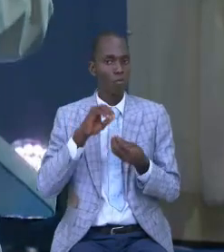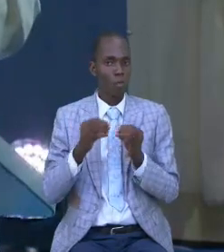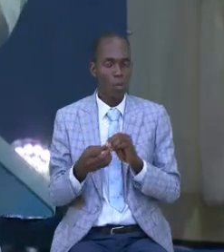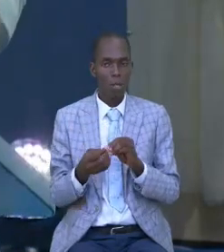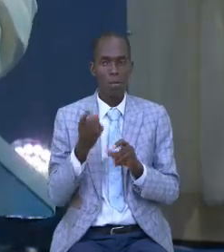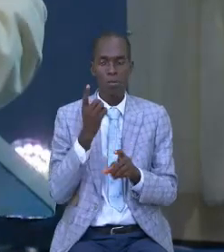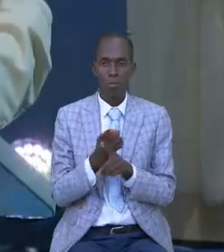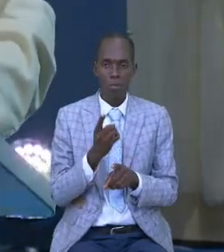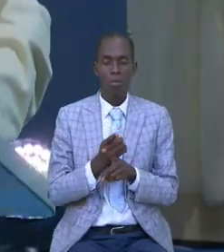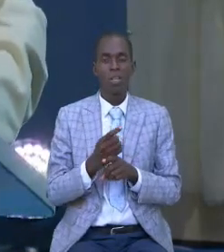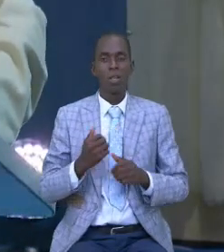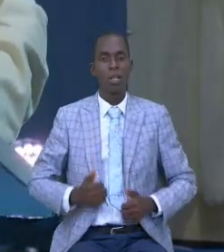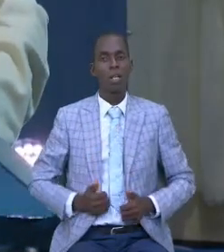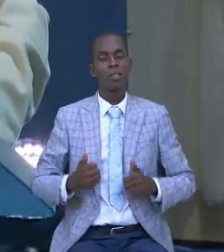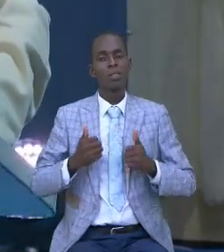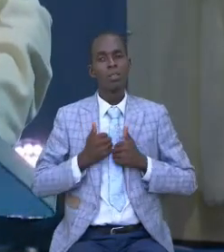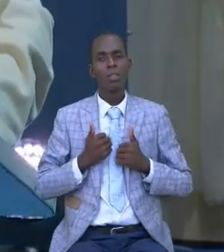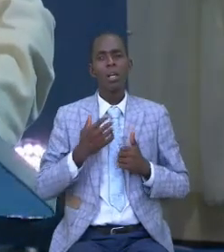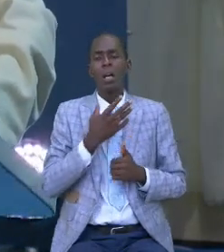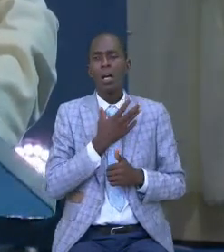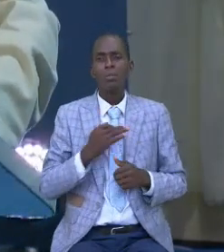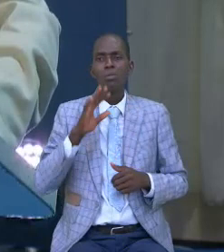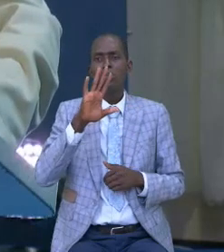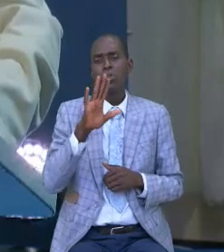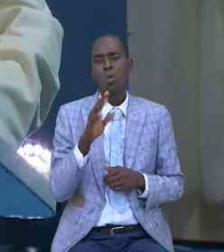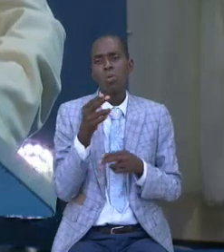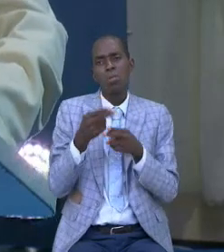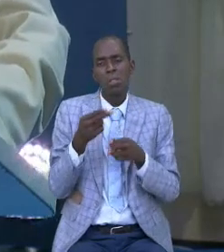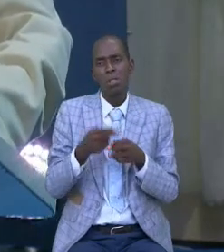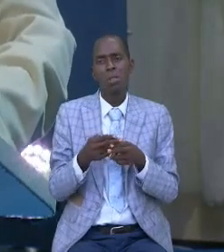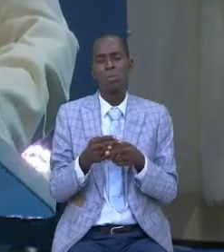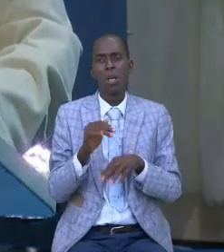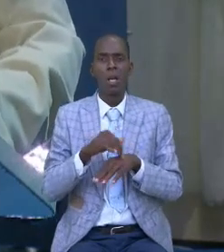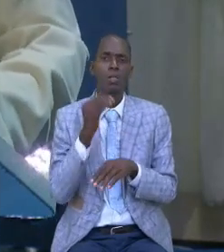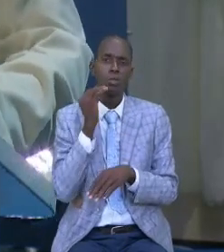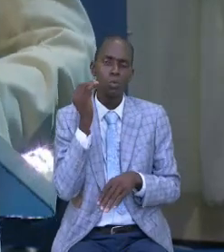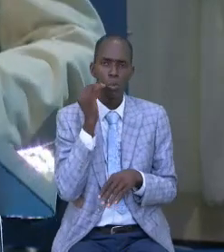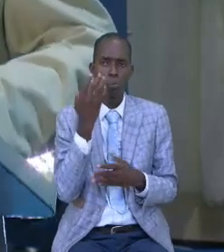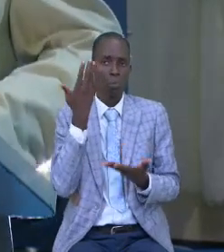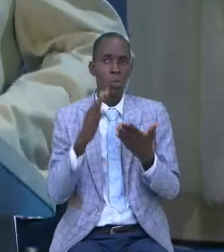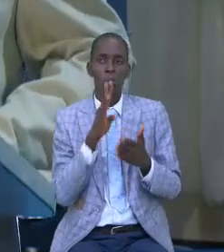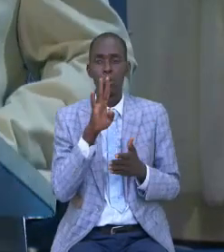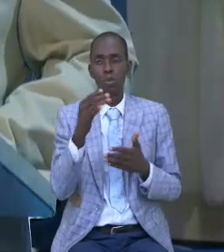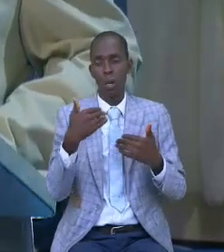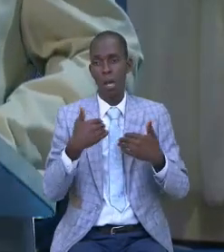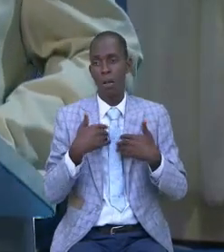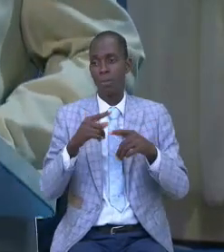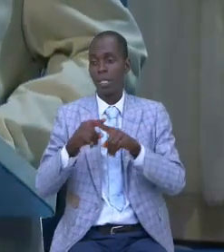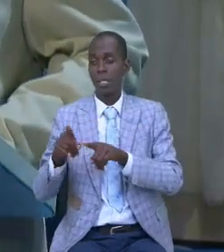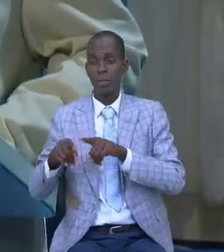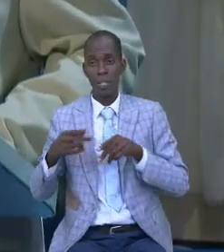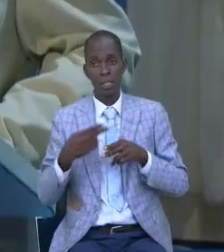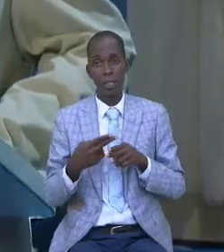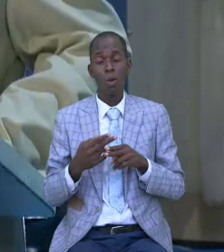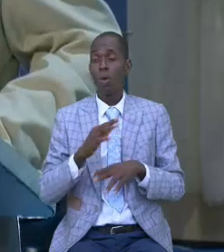you are known where you are living. Or the school where you are, please let all this be properly